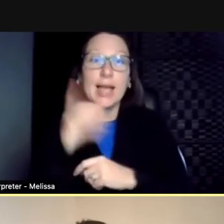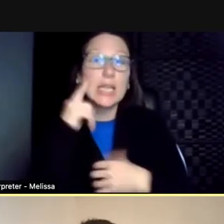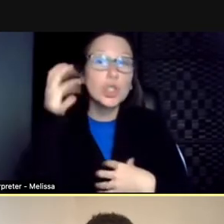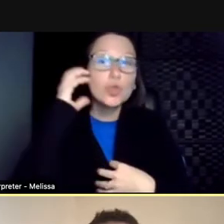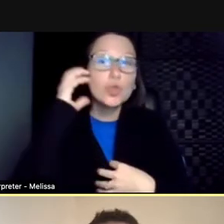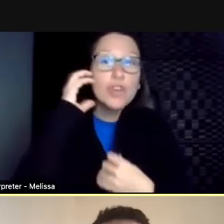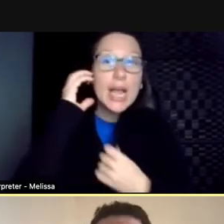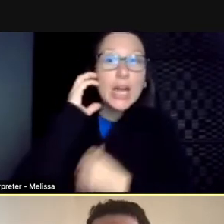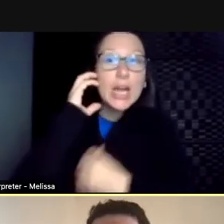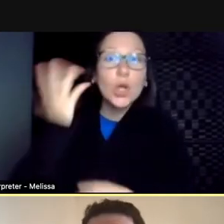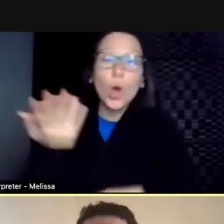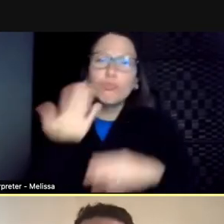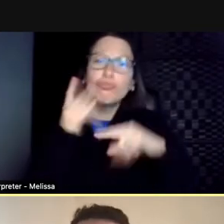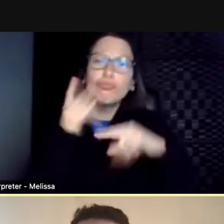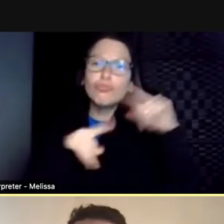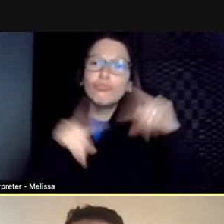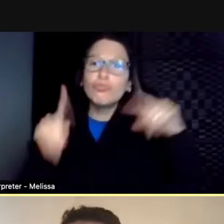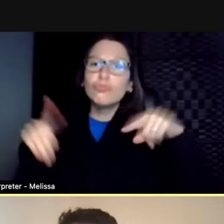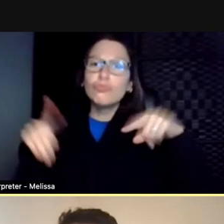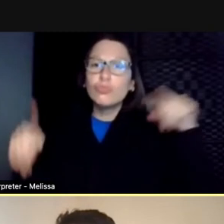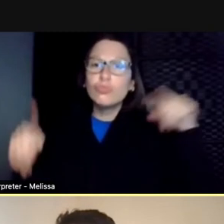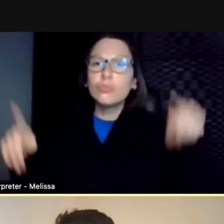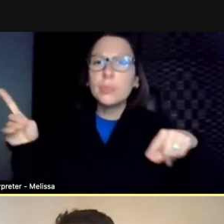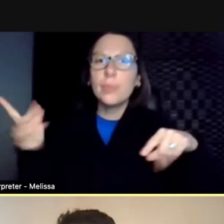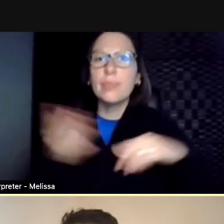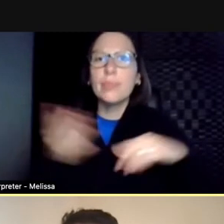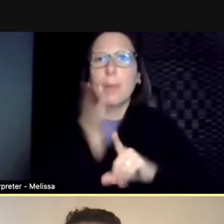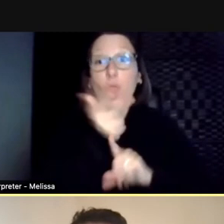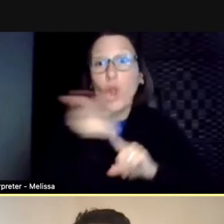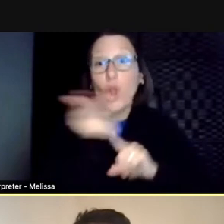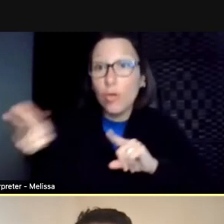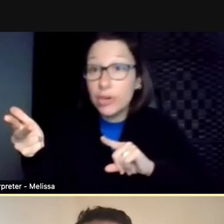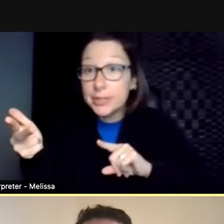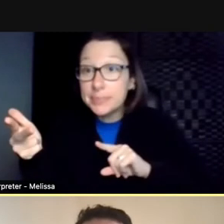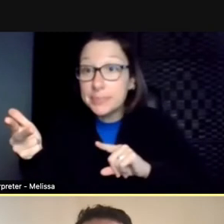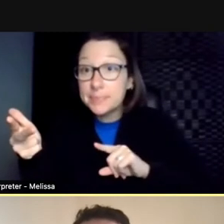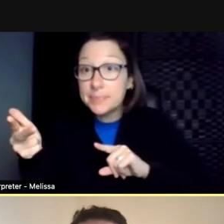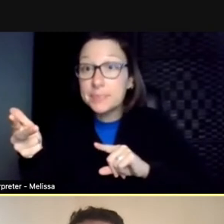right? A pretty nice array of different things that you do. Pull over,